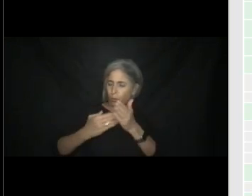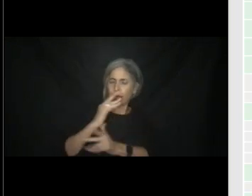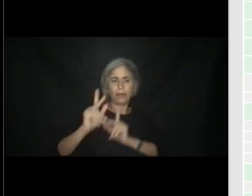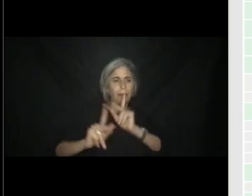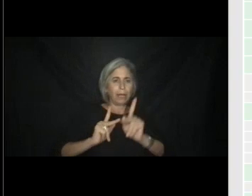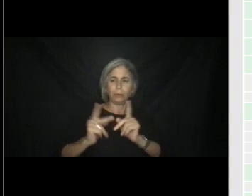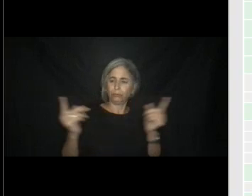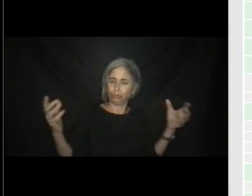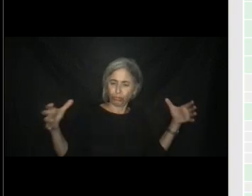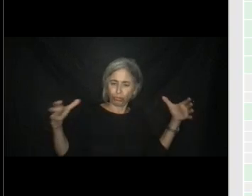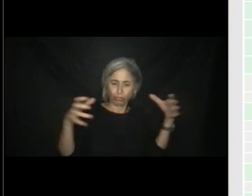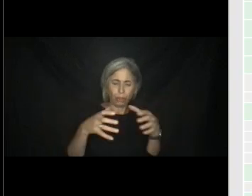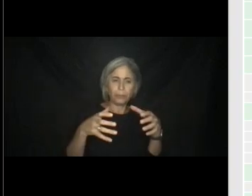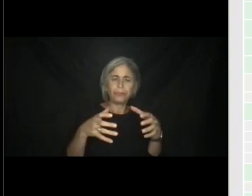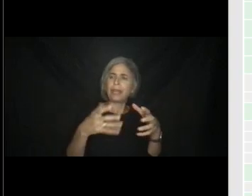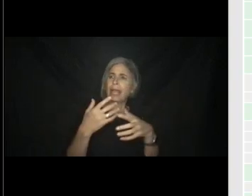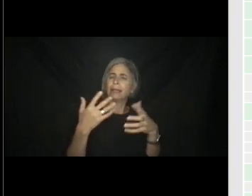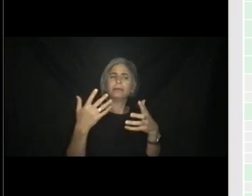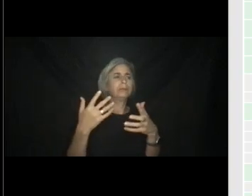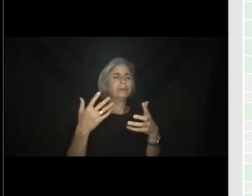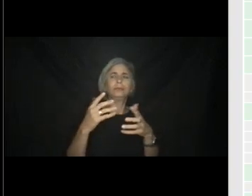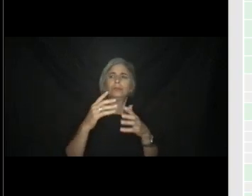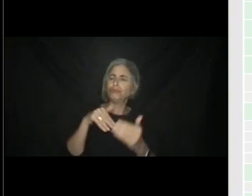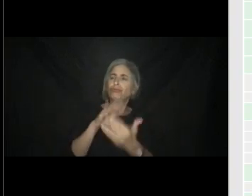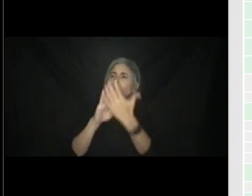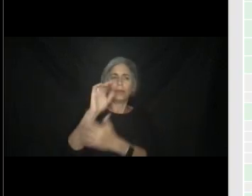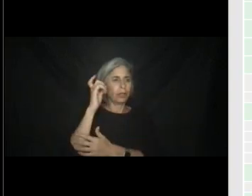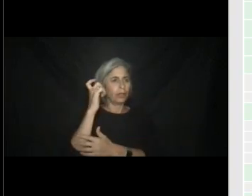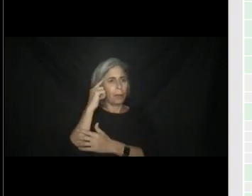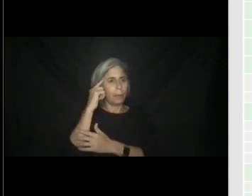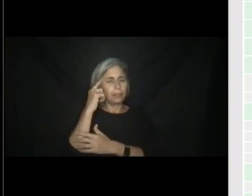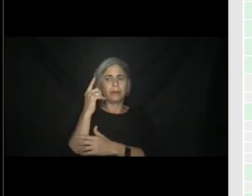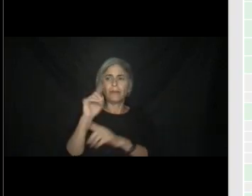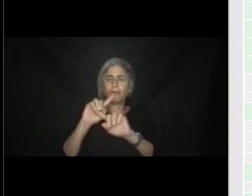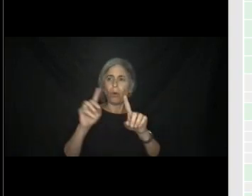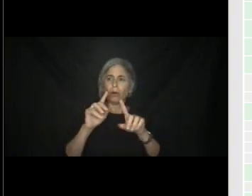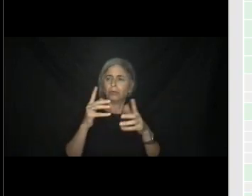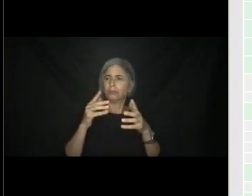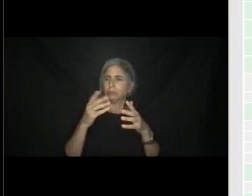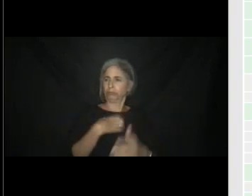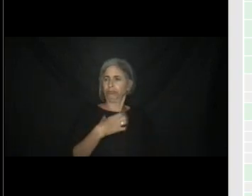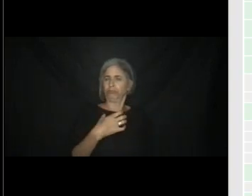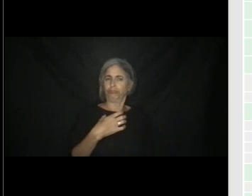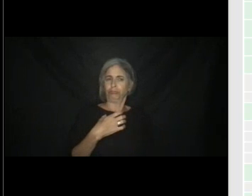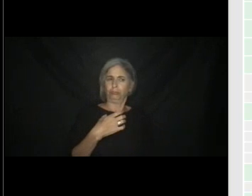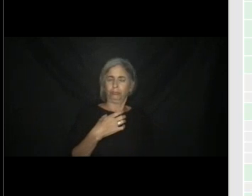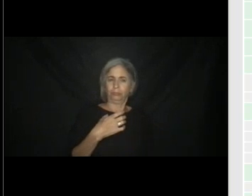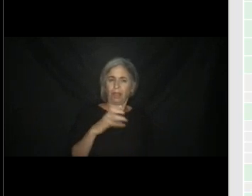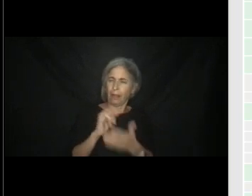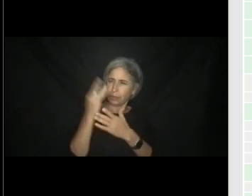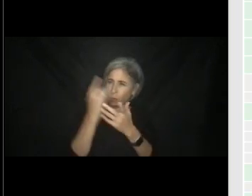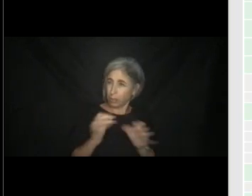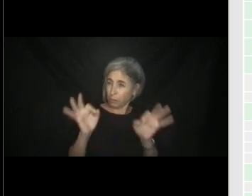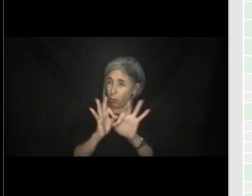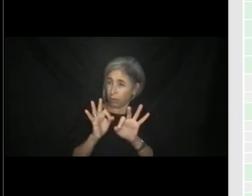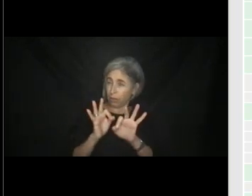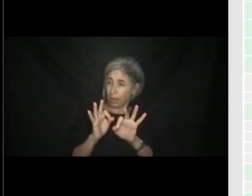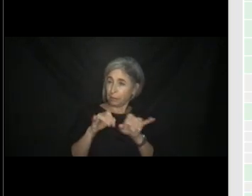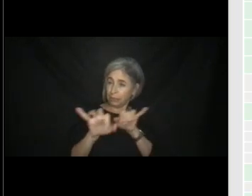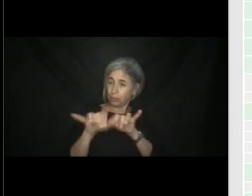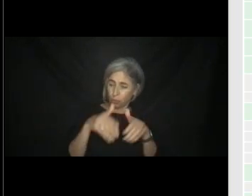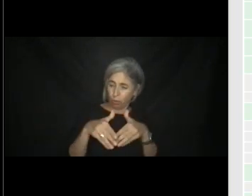to assemble and to petition the government for a redress of grievances. And that's why it's very important, and I'm glad that you still